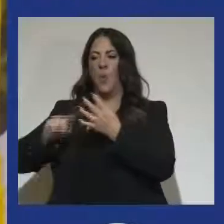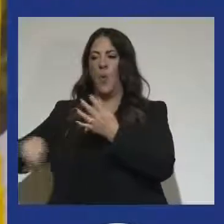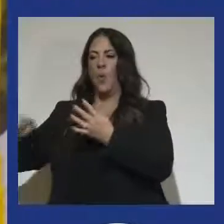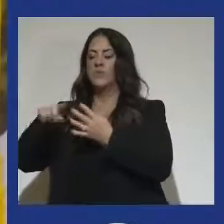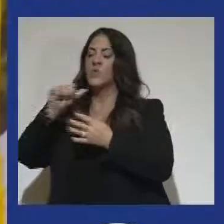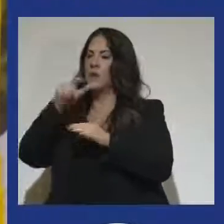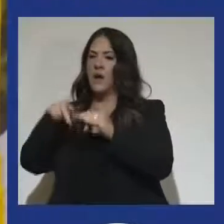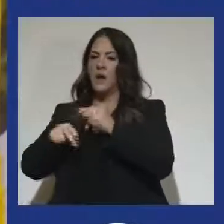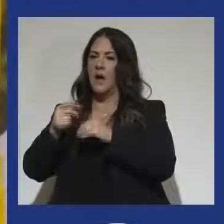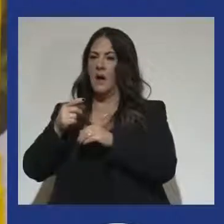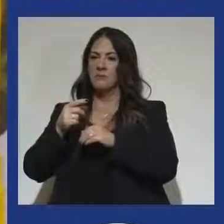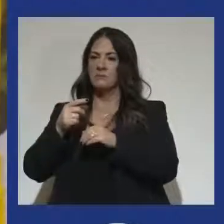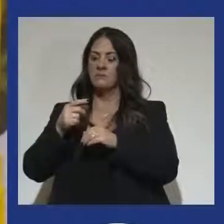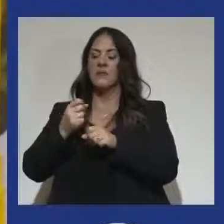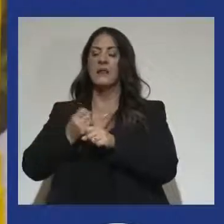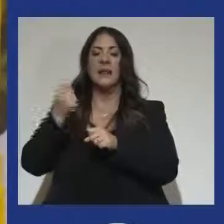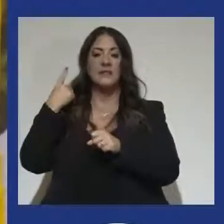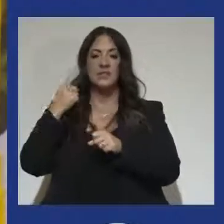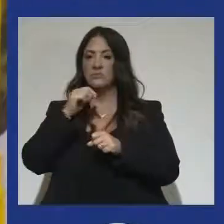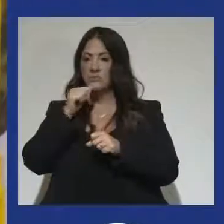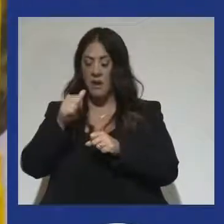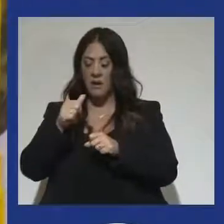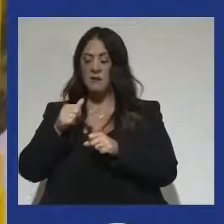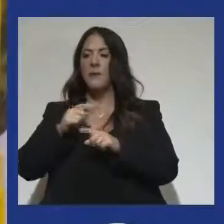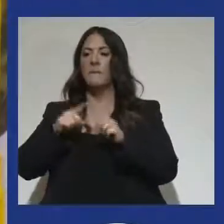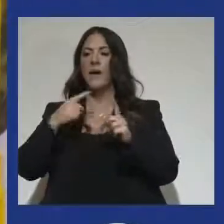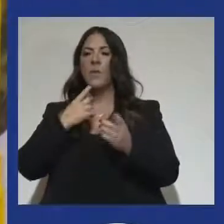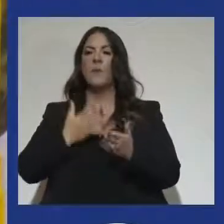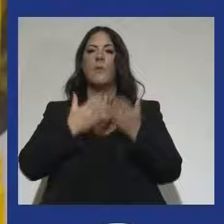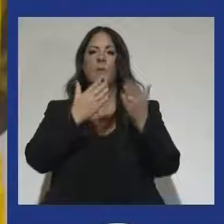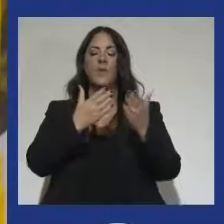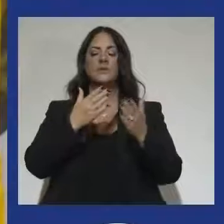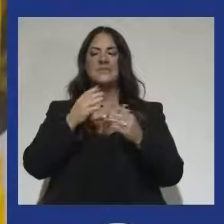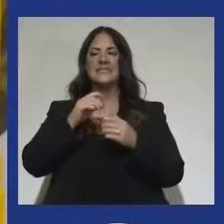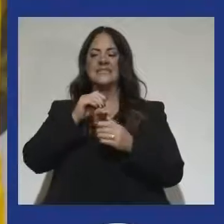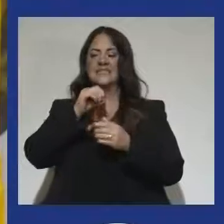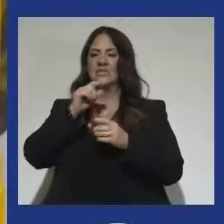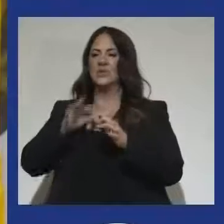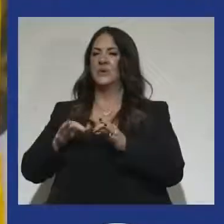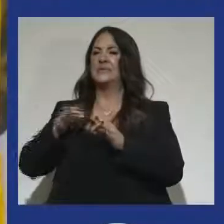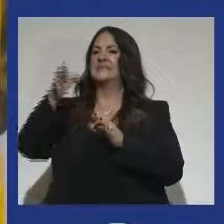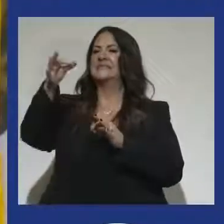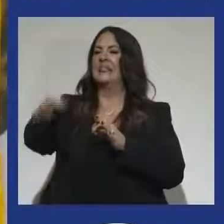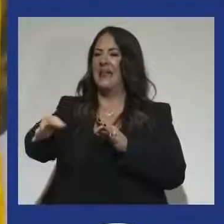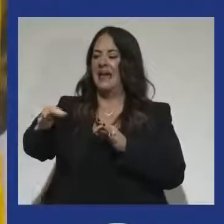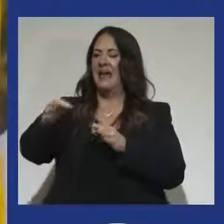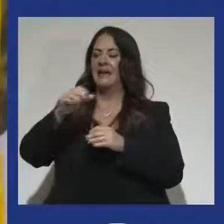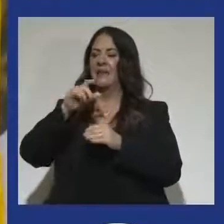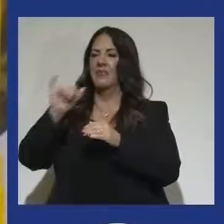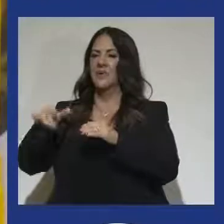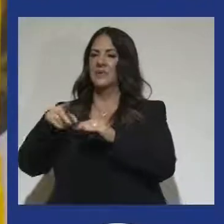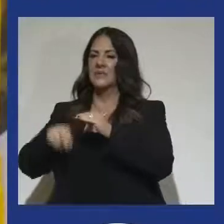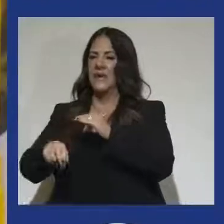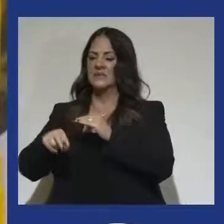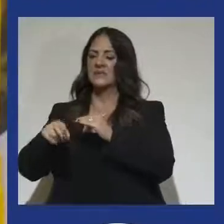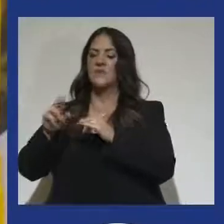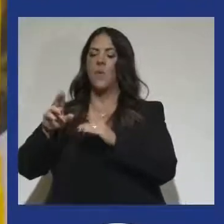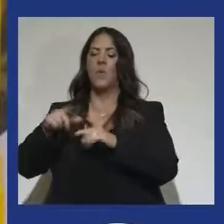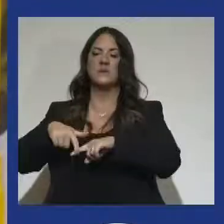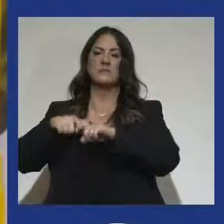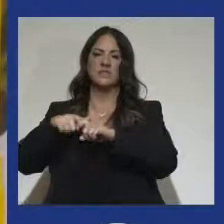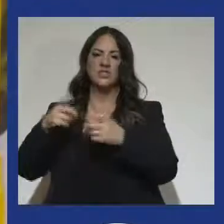cut last year, and now we're actually proposing to further delay those suspensions. We keep them